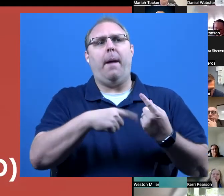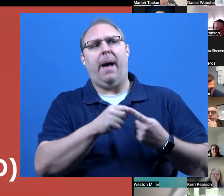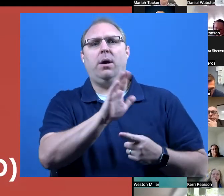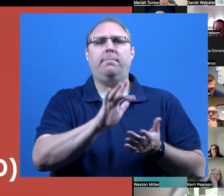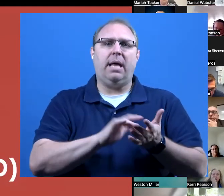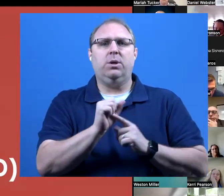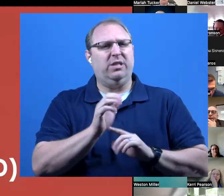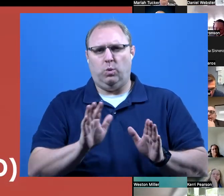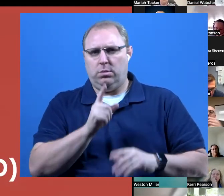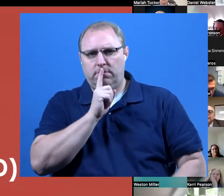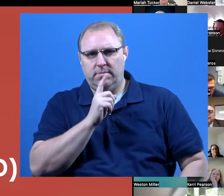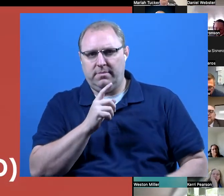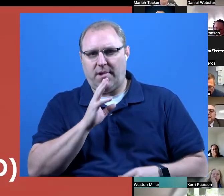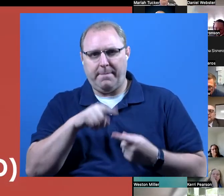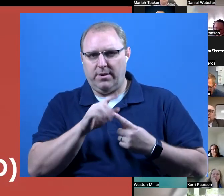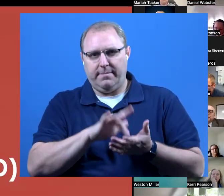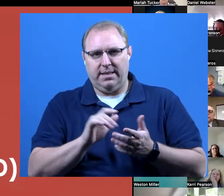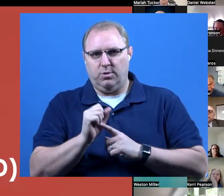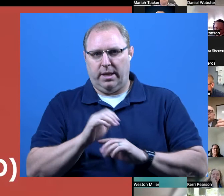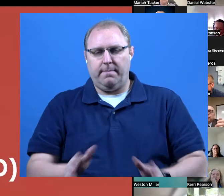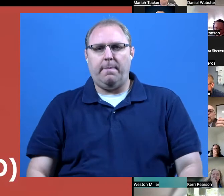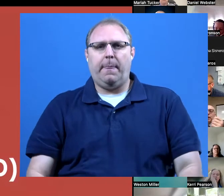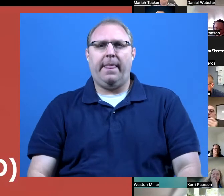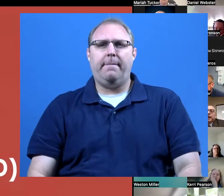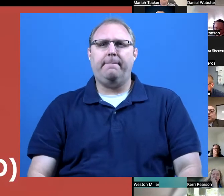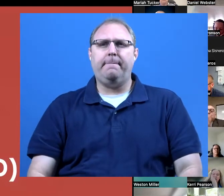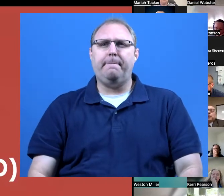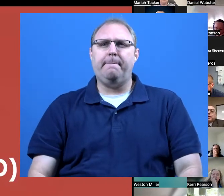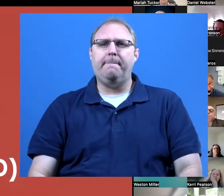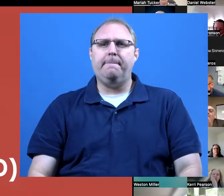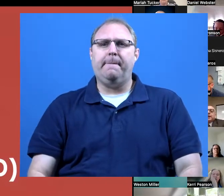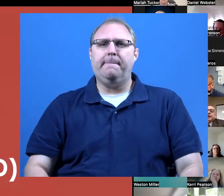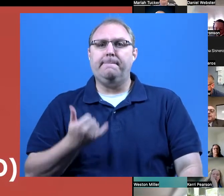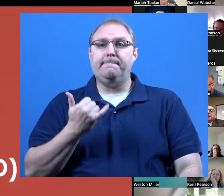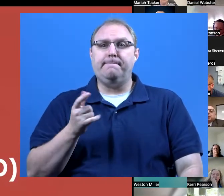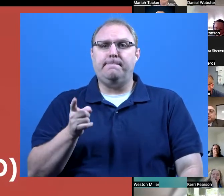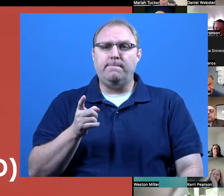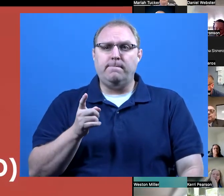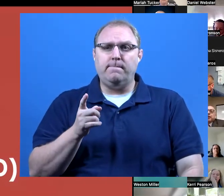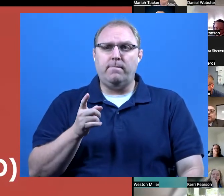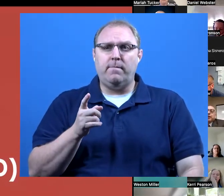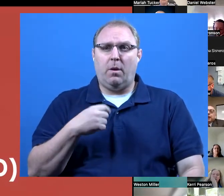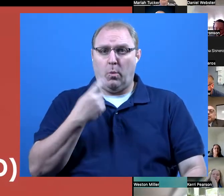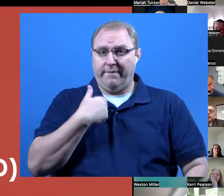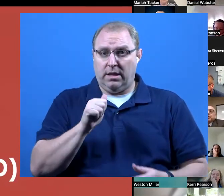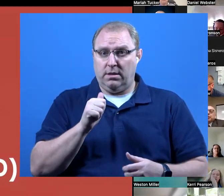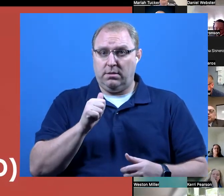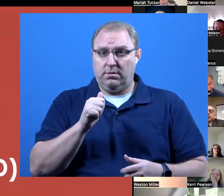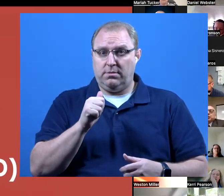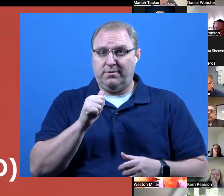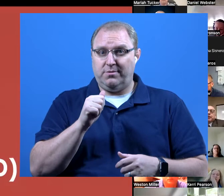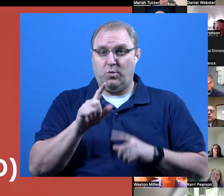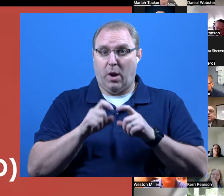questions, or did I nail everything perfectly? Can you give an example of an accommodation